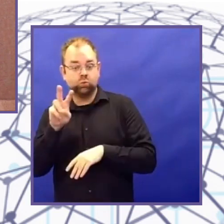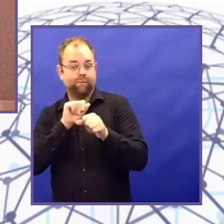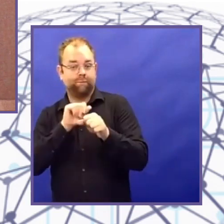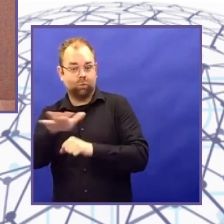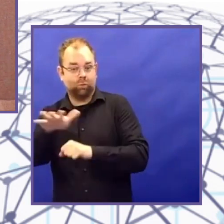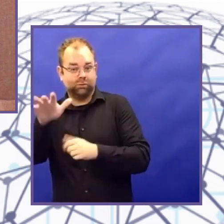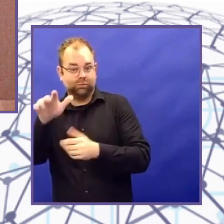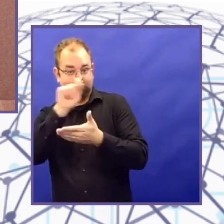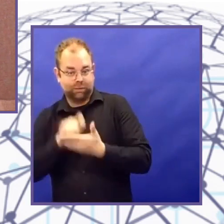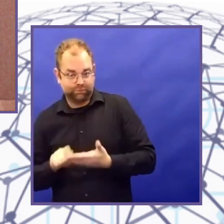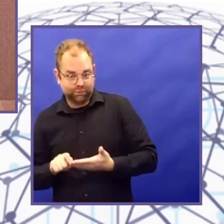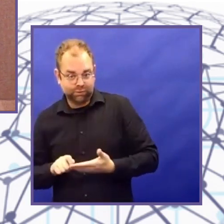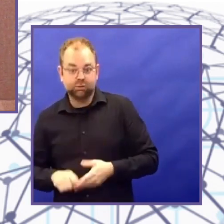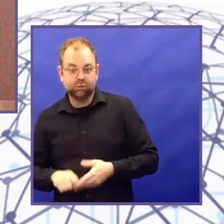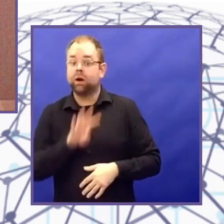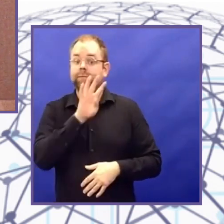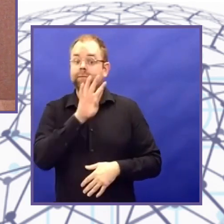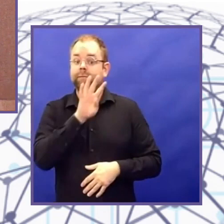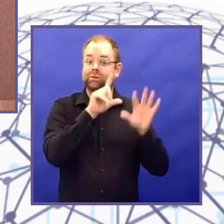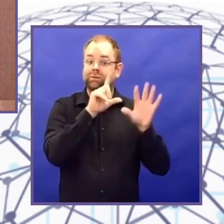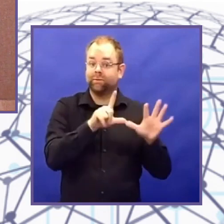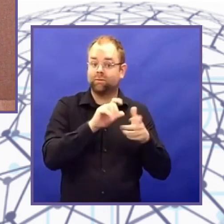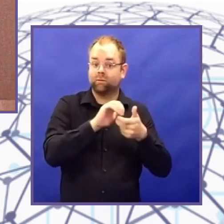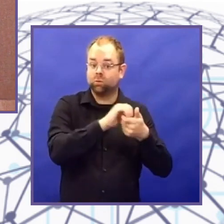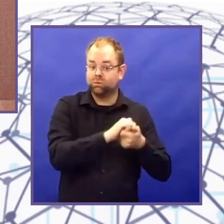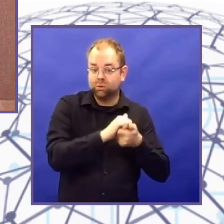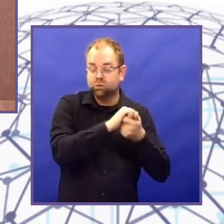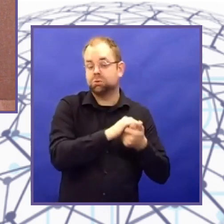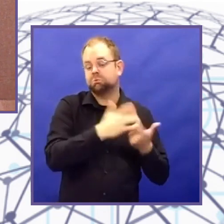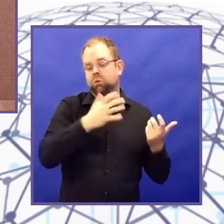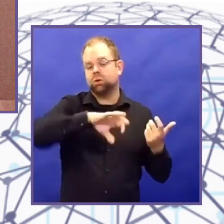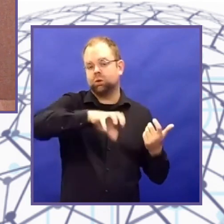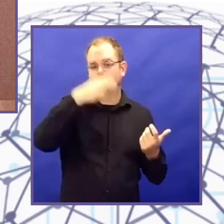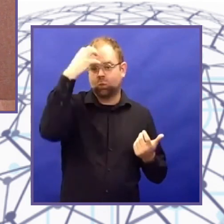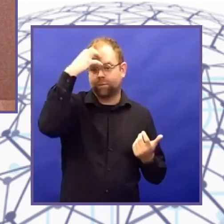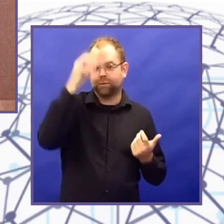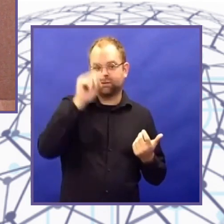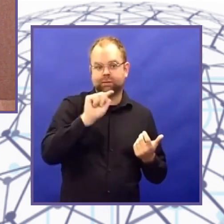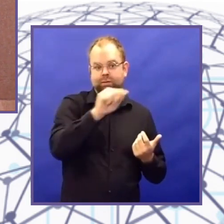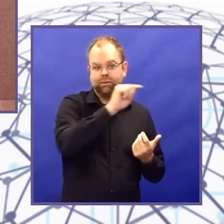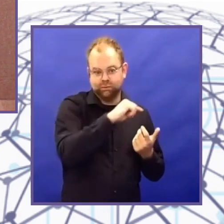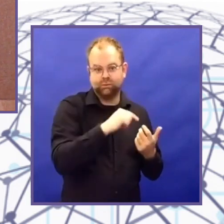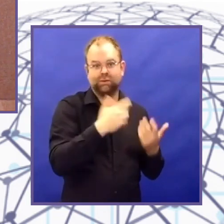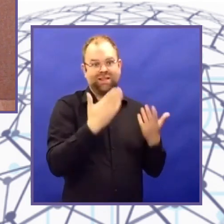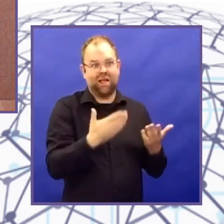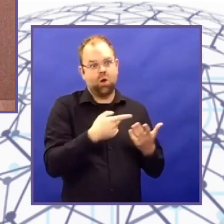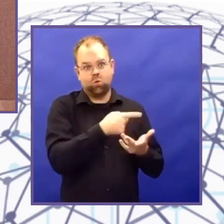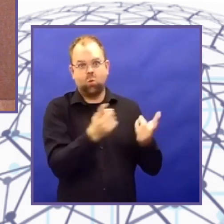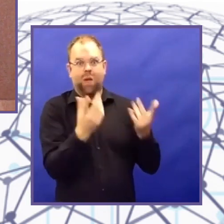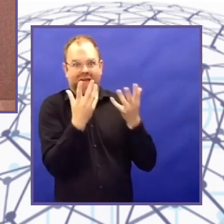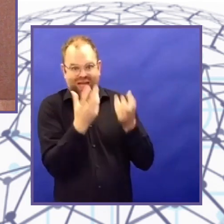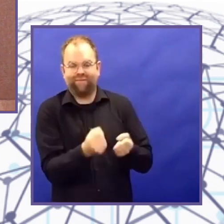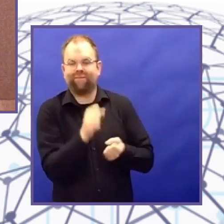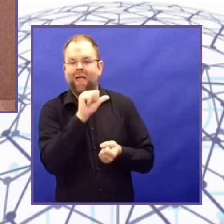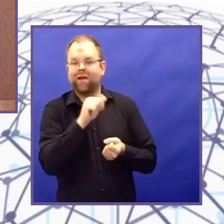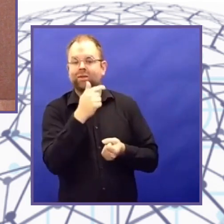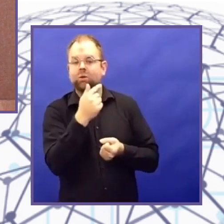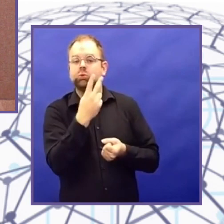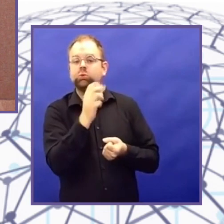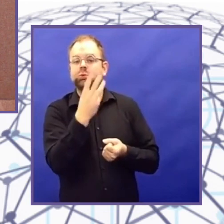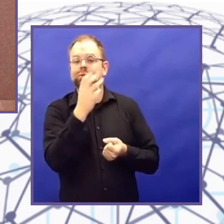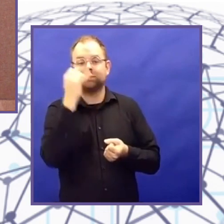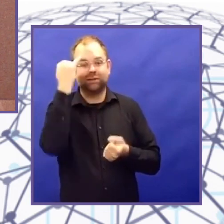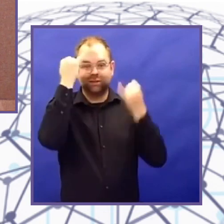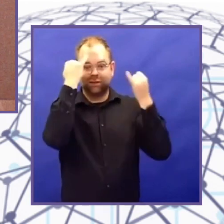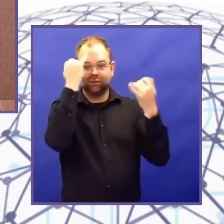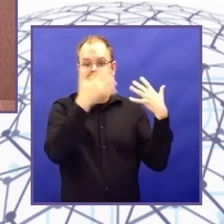which I think is absolutely incredible. So, with all that in mind, earlier this year at